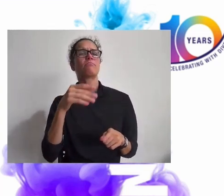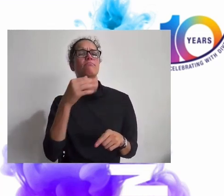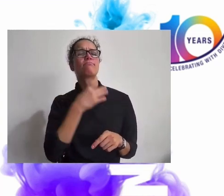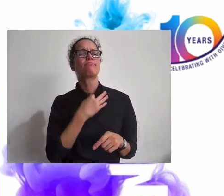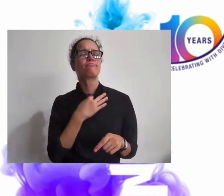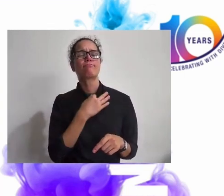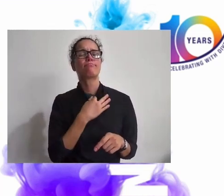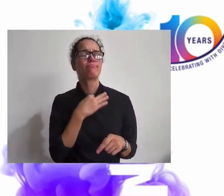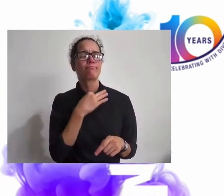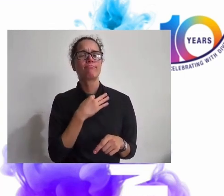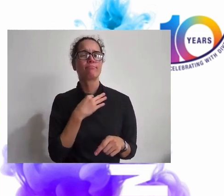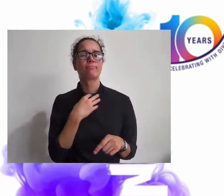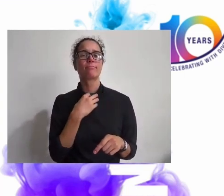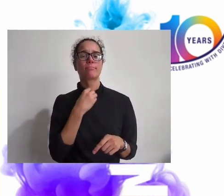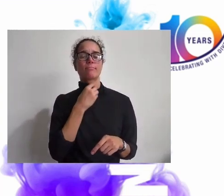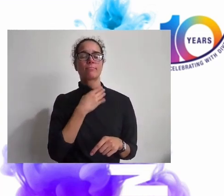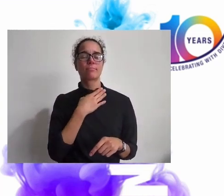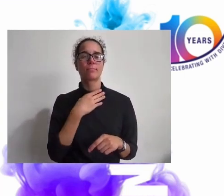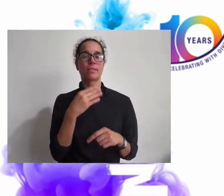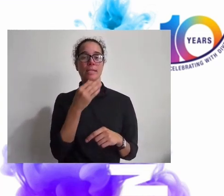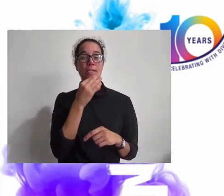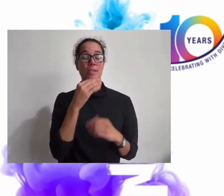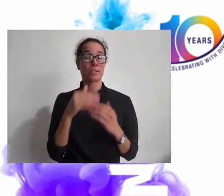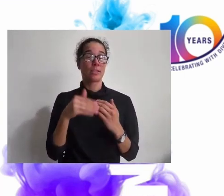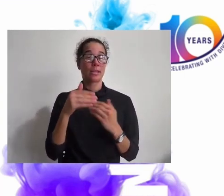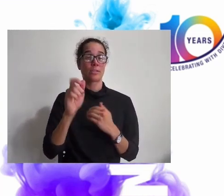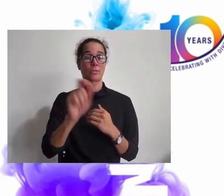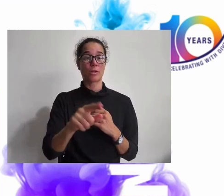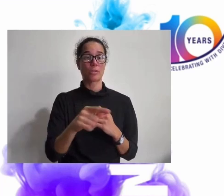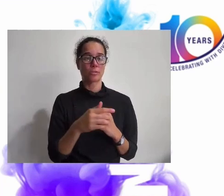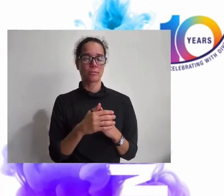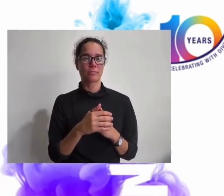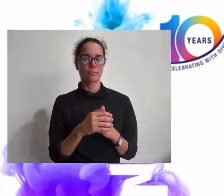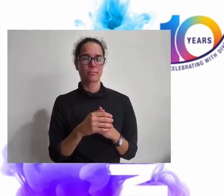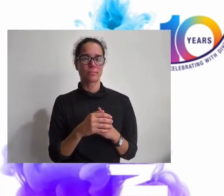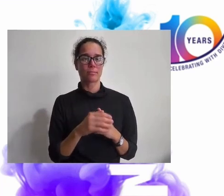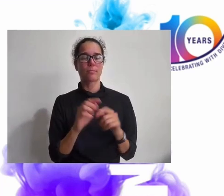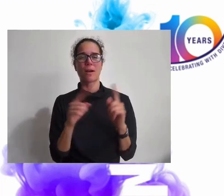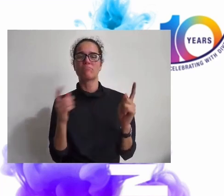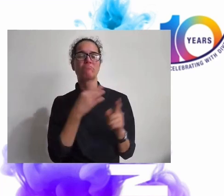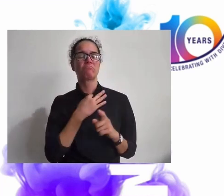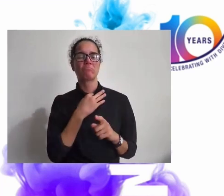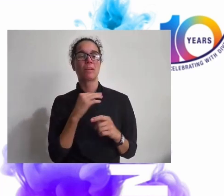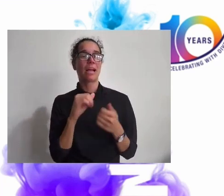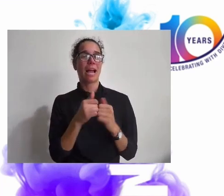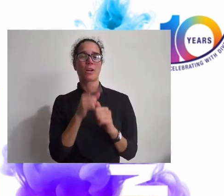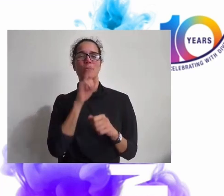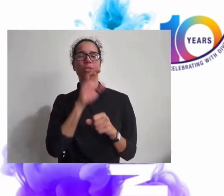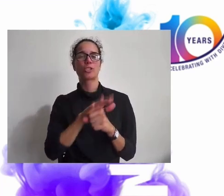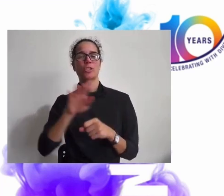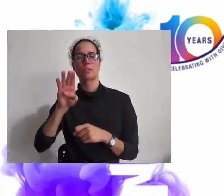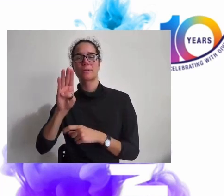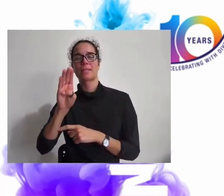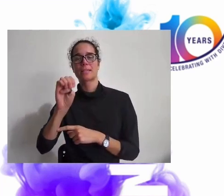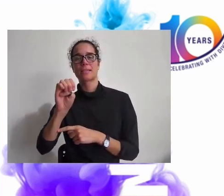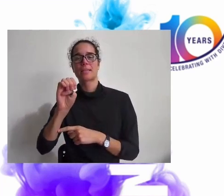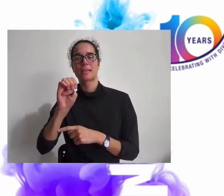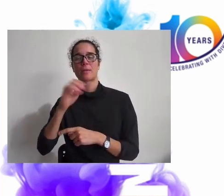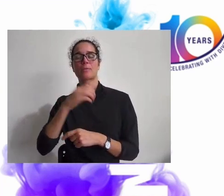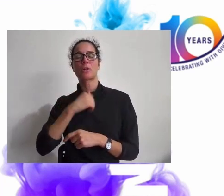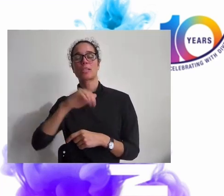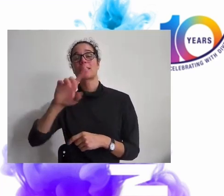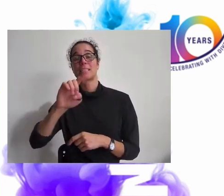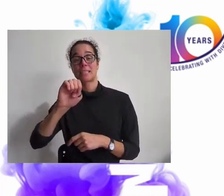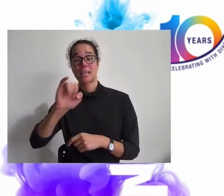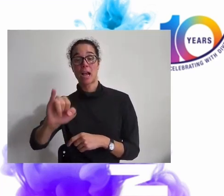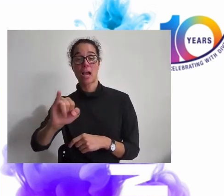as we move on to the next question, how do you ensure that DEI initiatives are